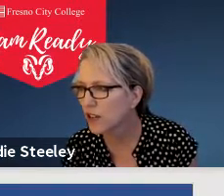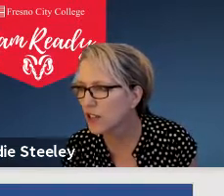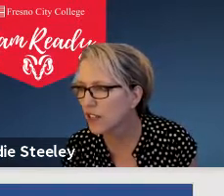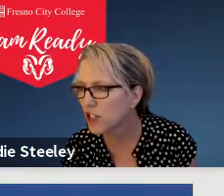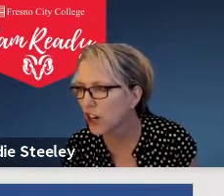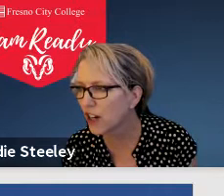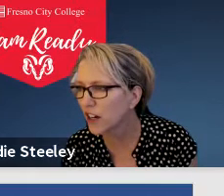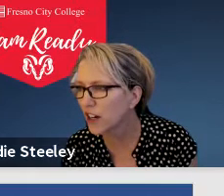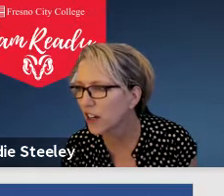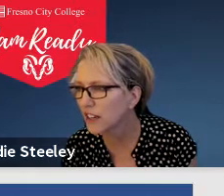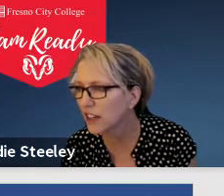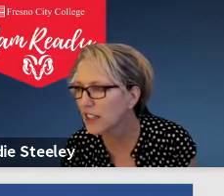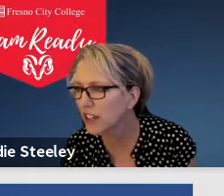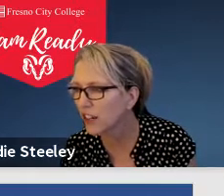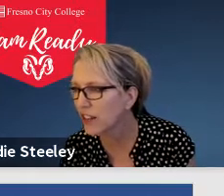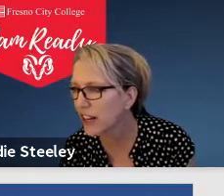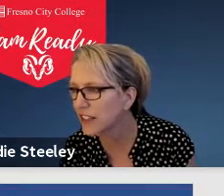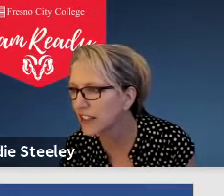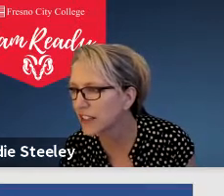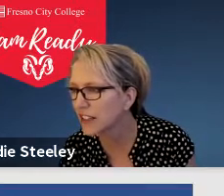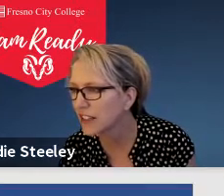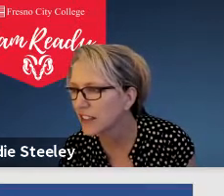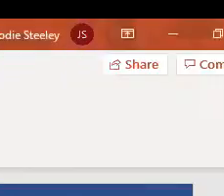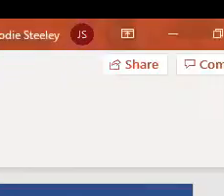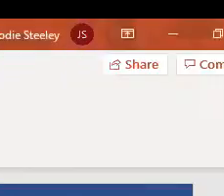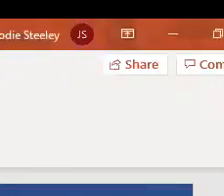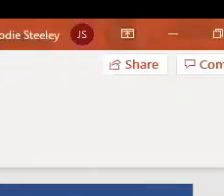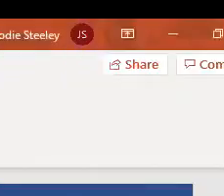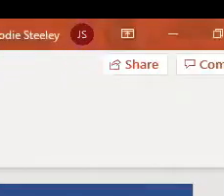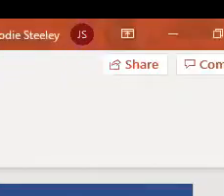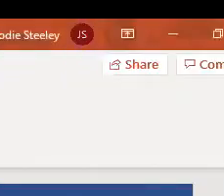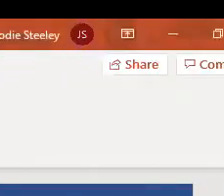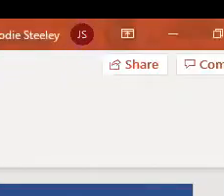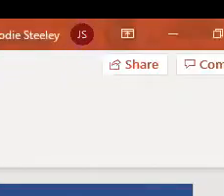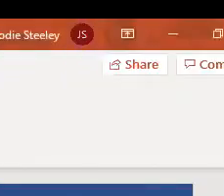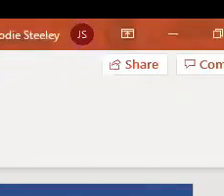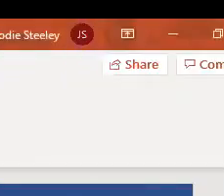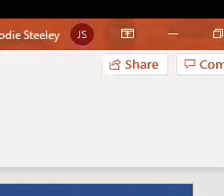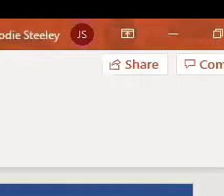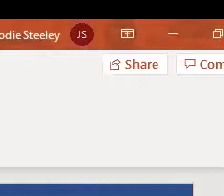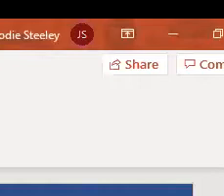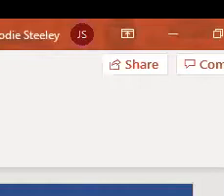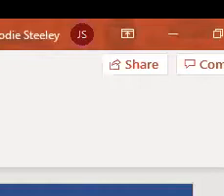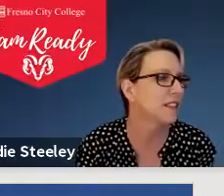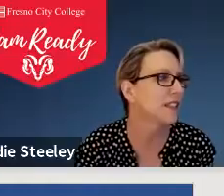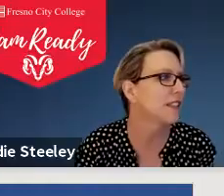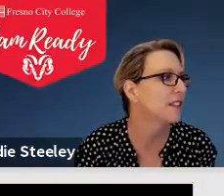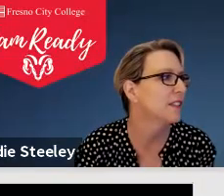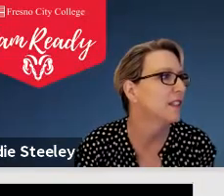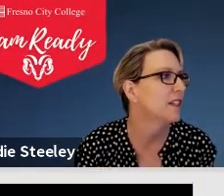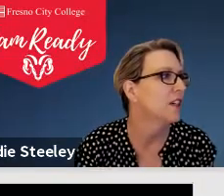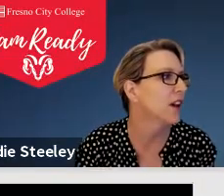Sue, can you see the chart? So I can see your face. Yes. Okay. Yes, I can see it.